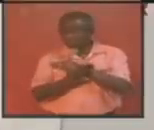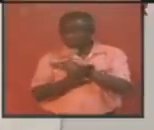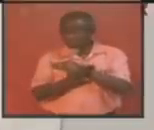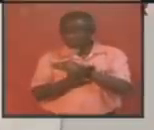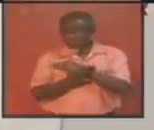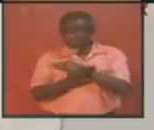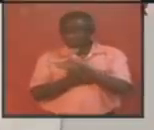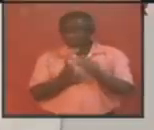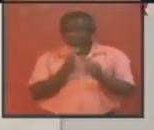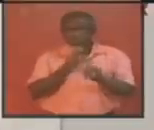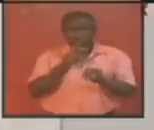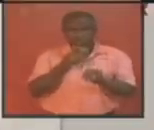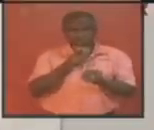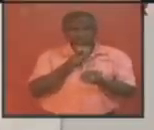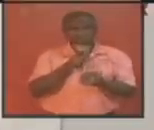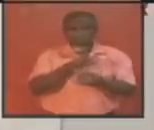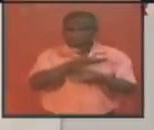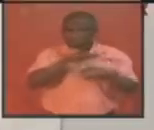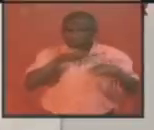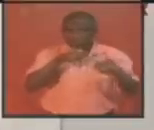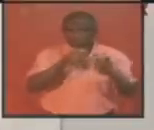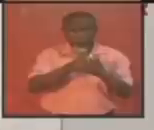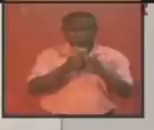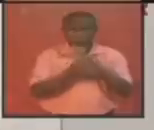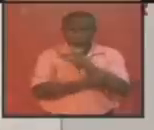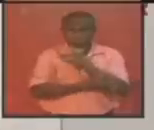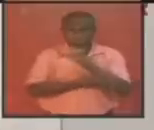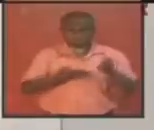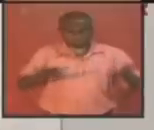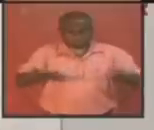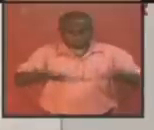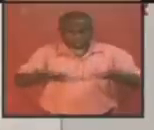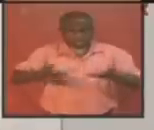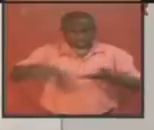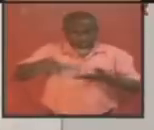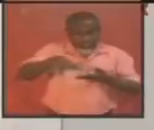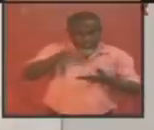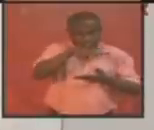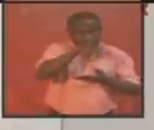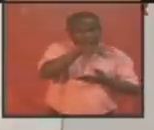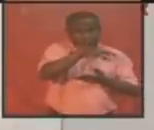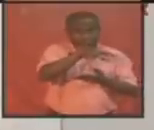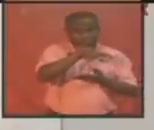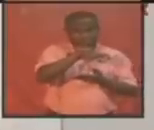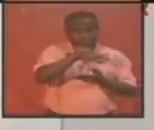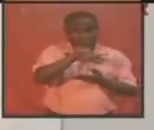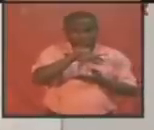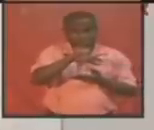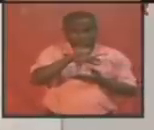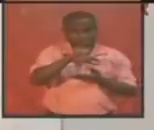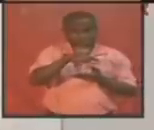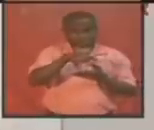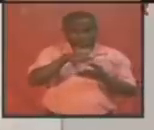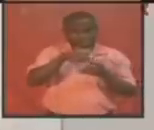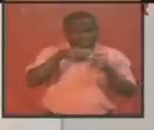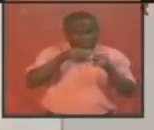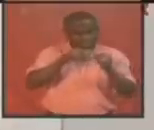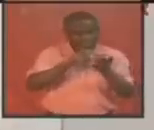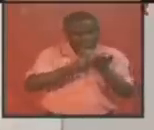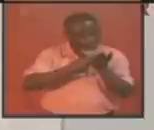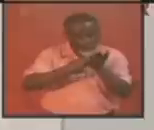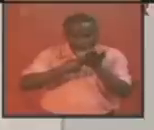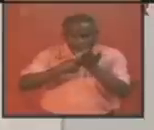all of the countries in the region and all developing countries are currently exploring